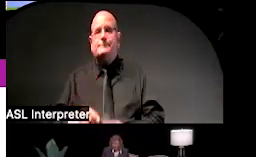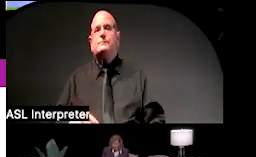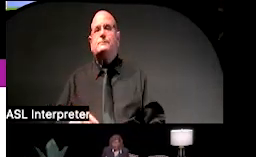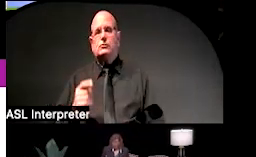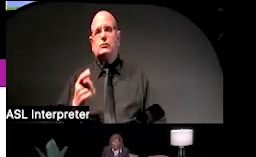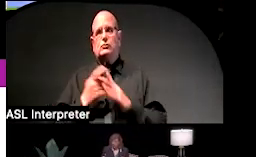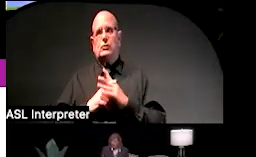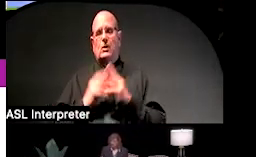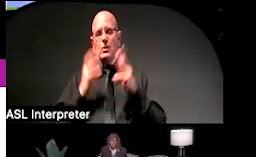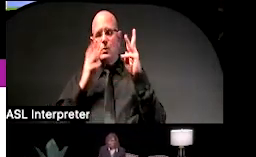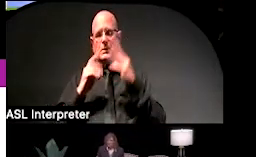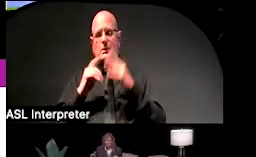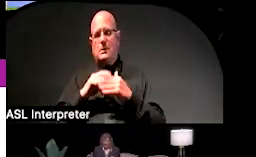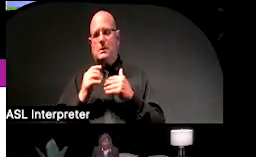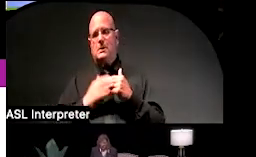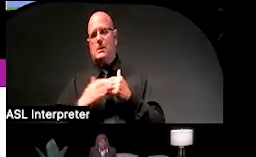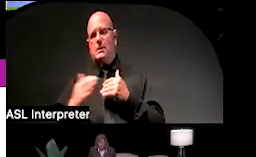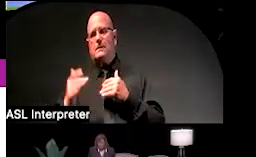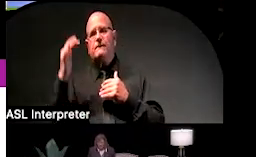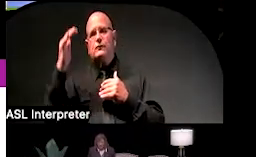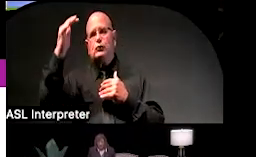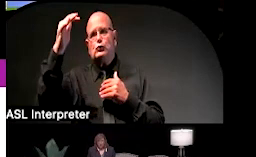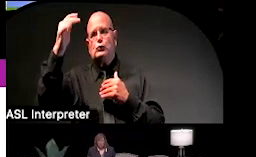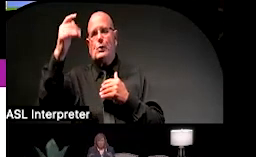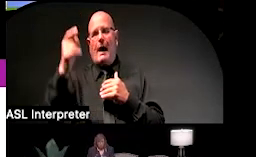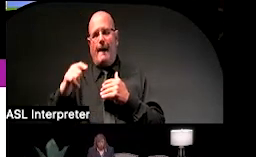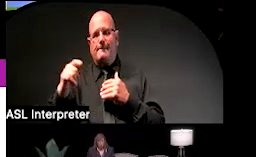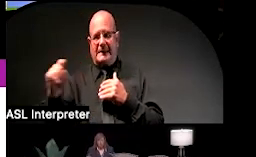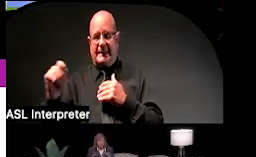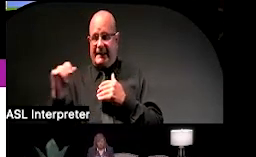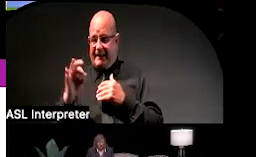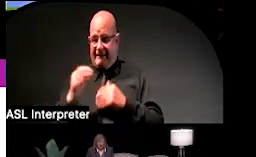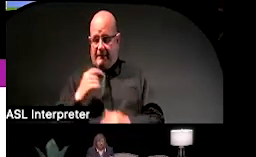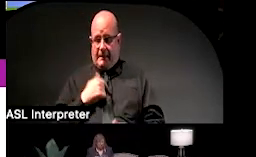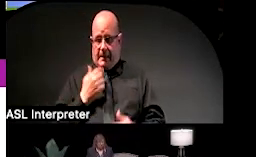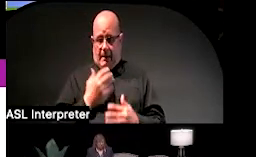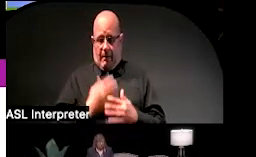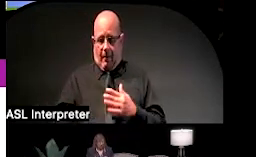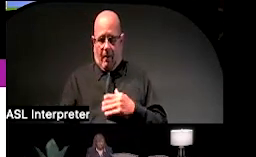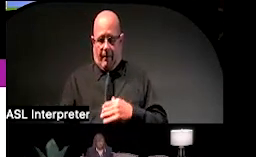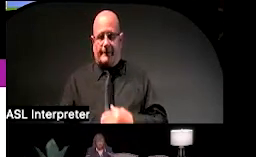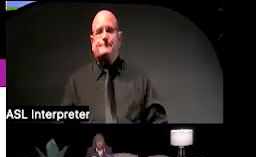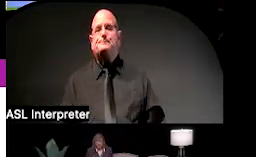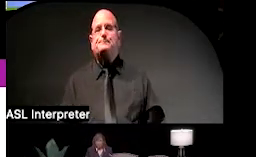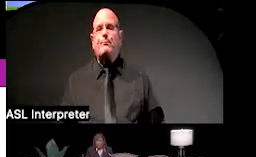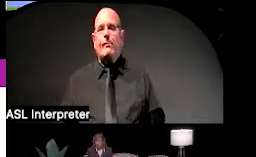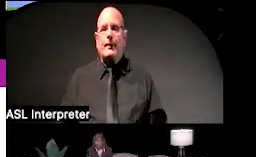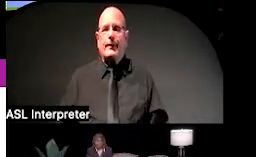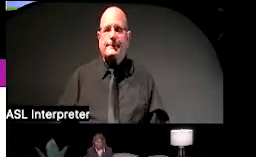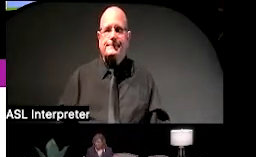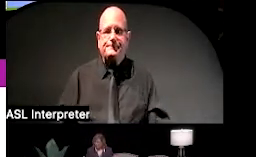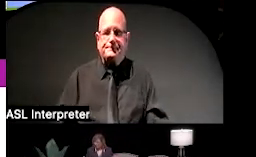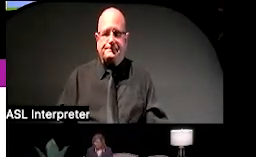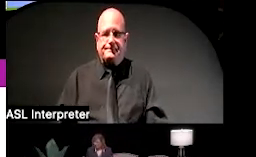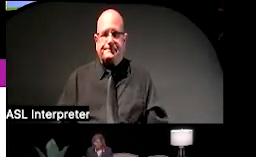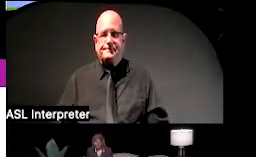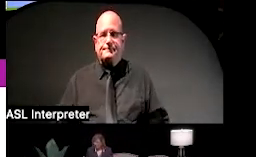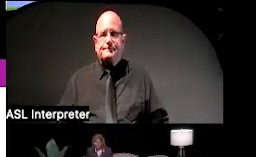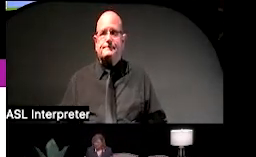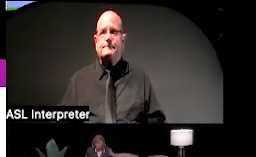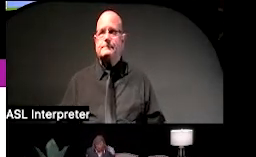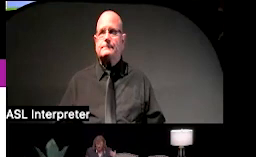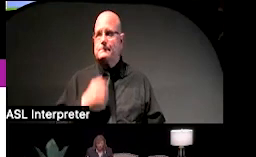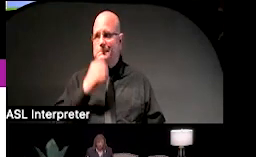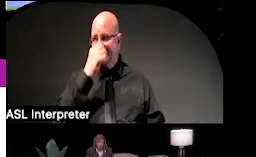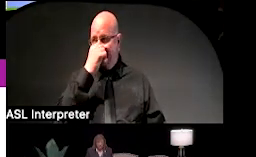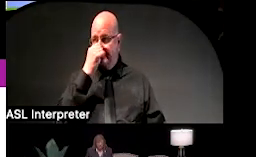worry about what's going to happen if you are not involved in somehow helping.